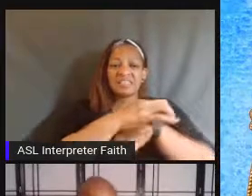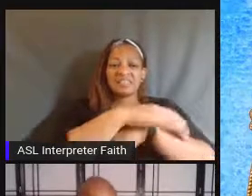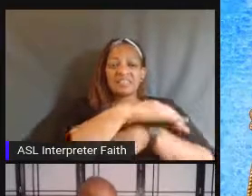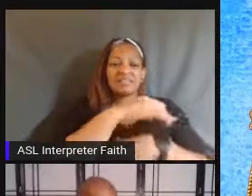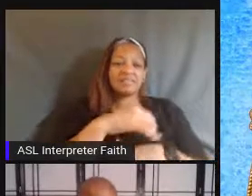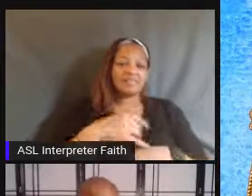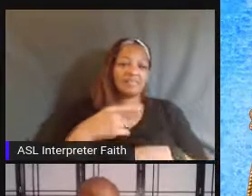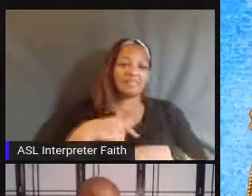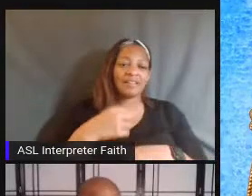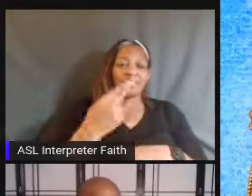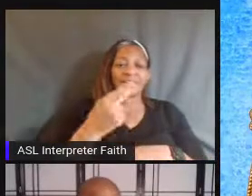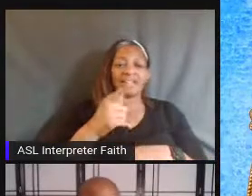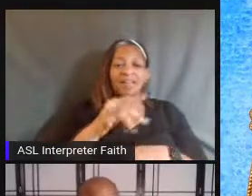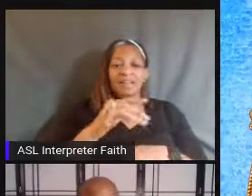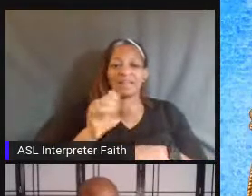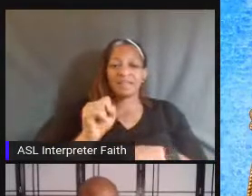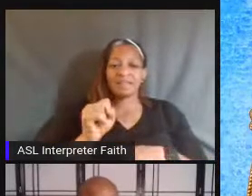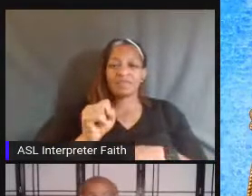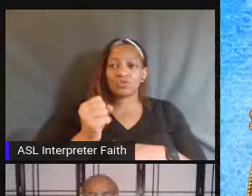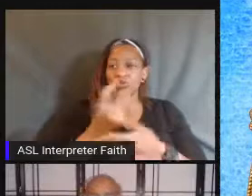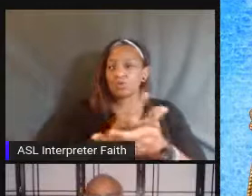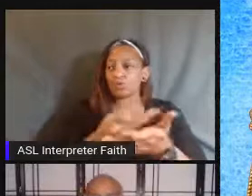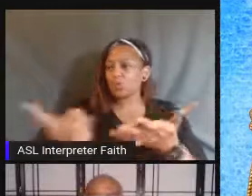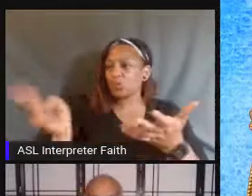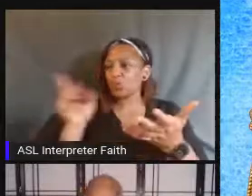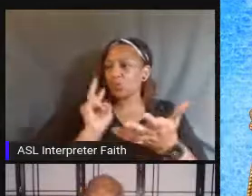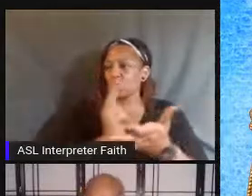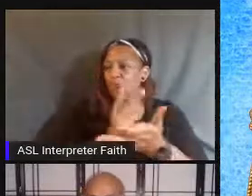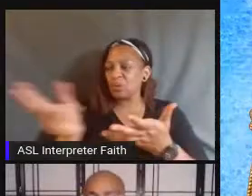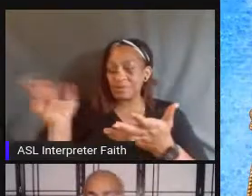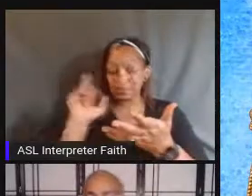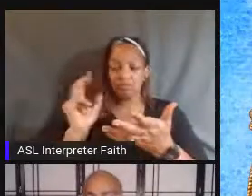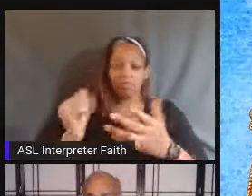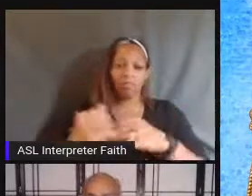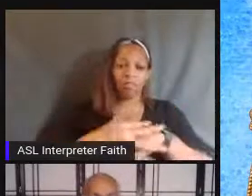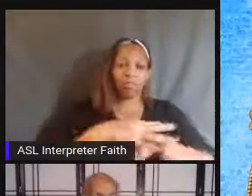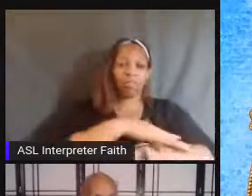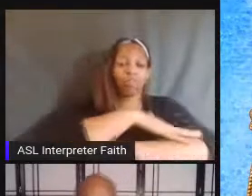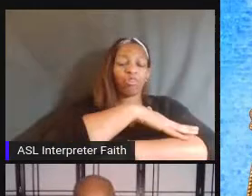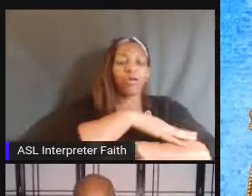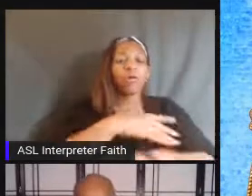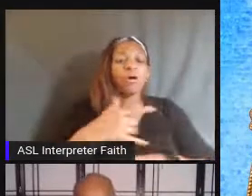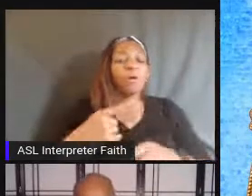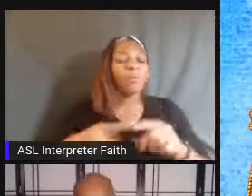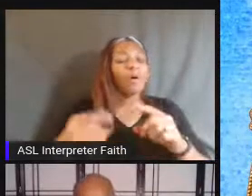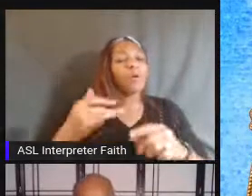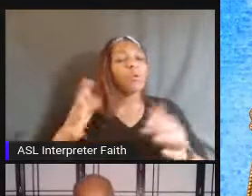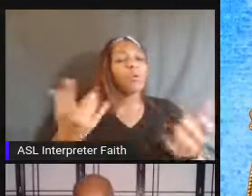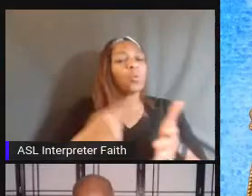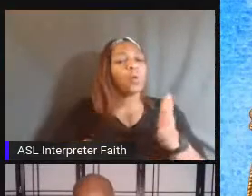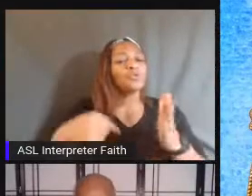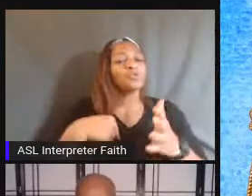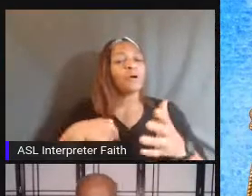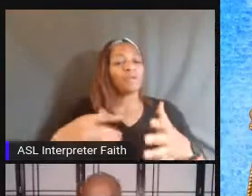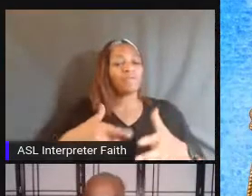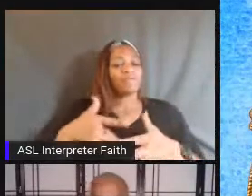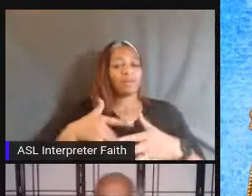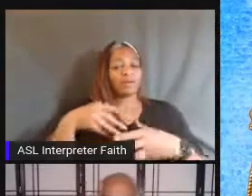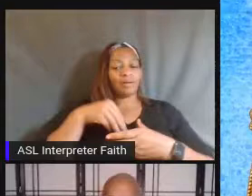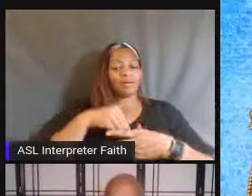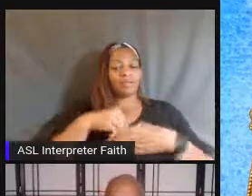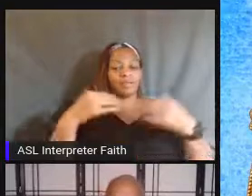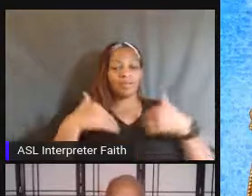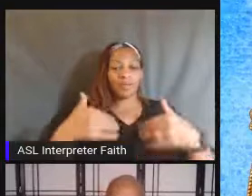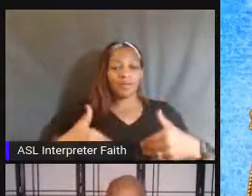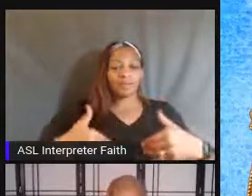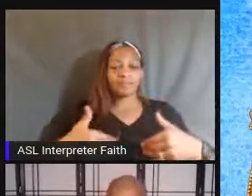hives that broke out 2.5 weeks ago? Like, what do I feel in my body? Because, once again, the